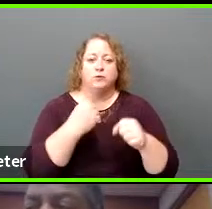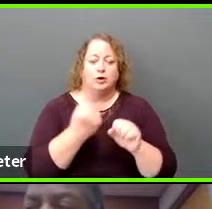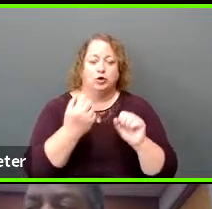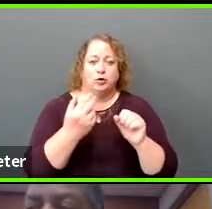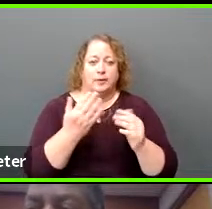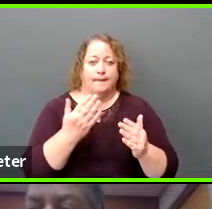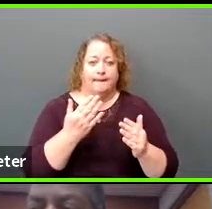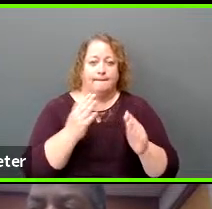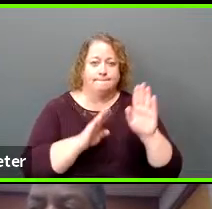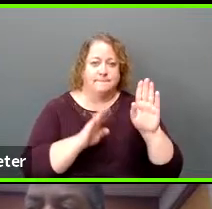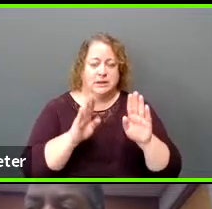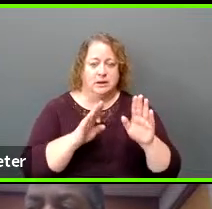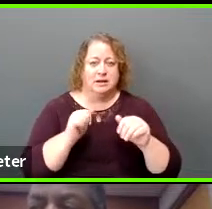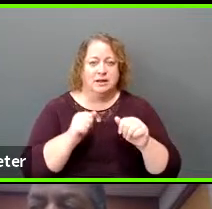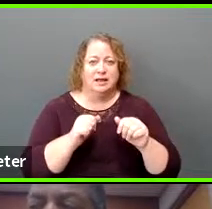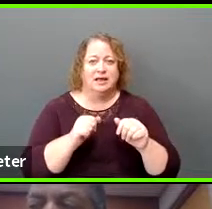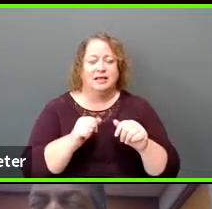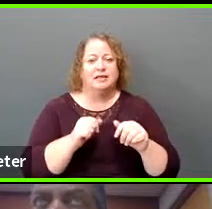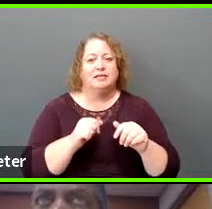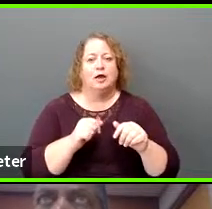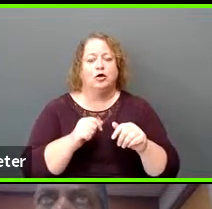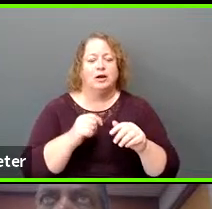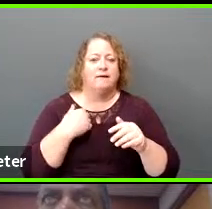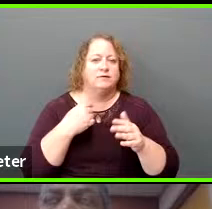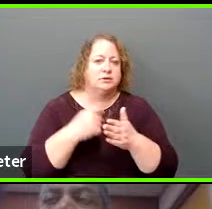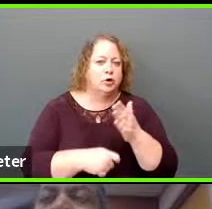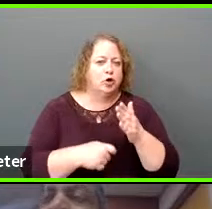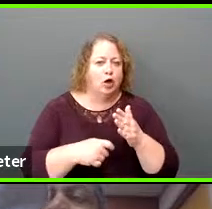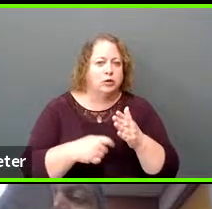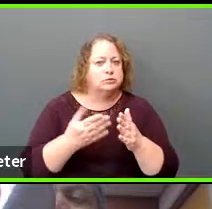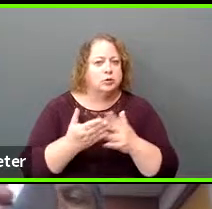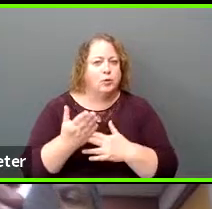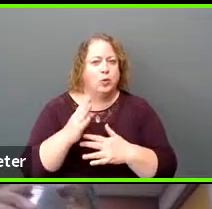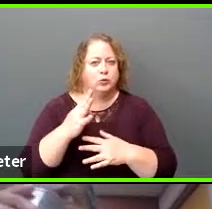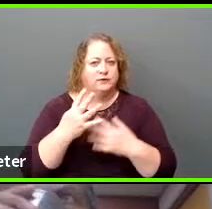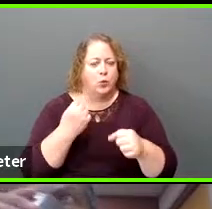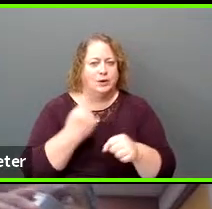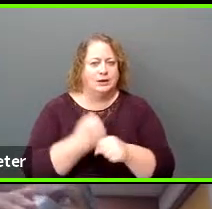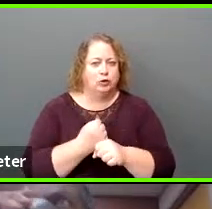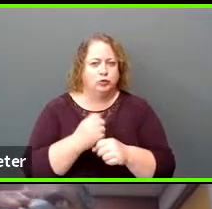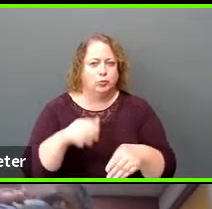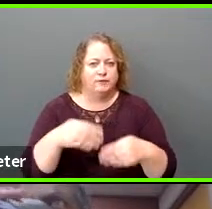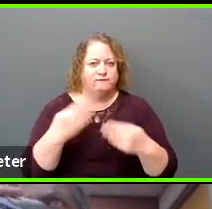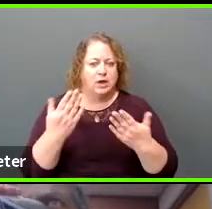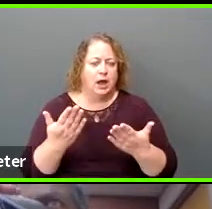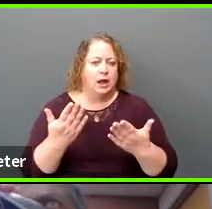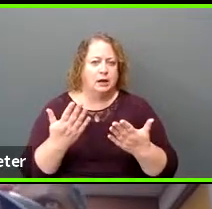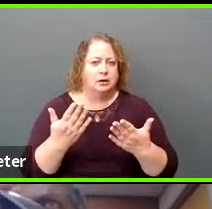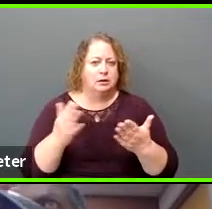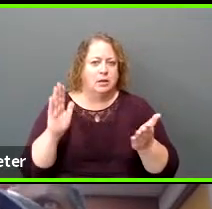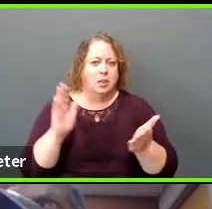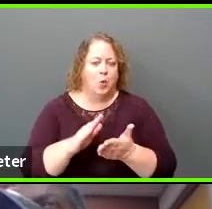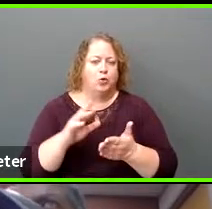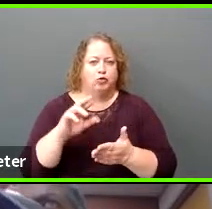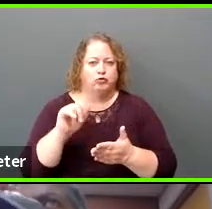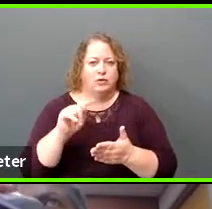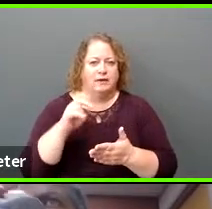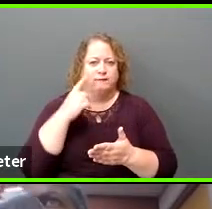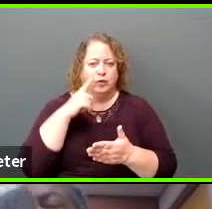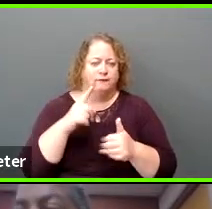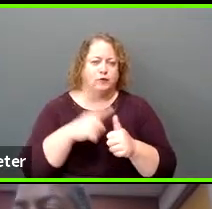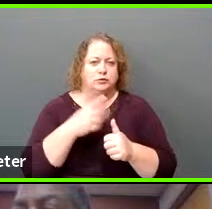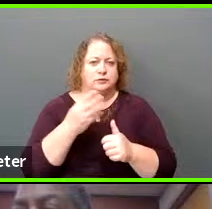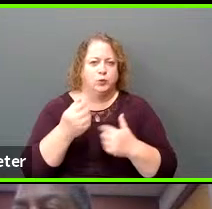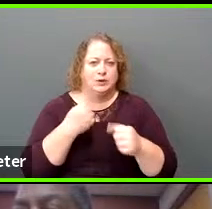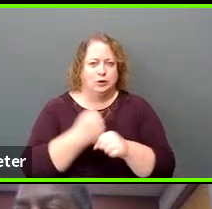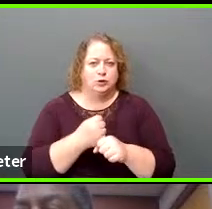bid, and what they could do is they could extend some costs out through those 4 years to provide a lower rate for those first couple of years.